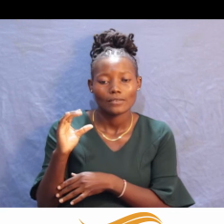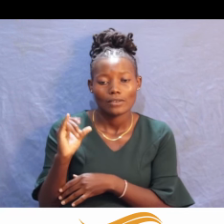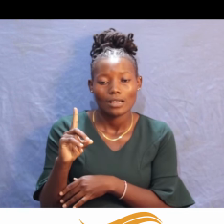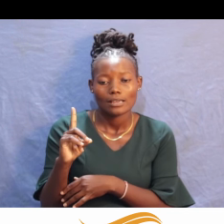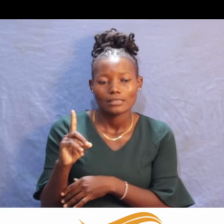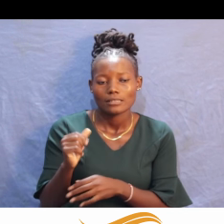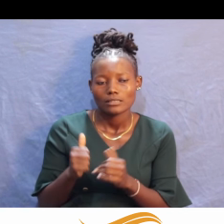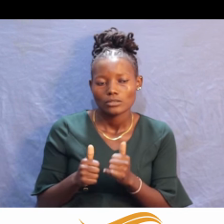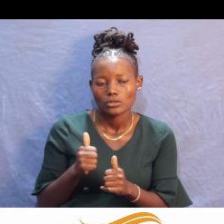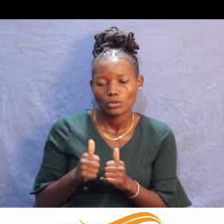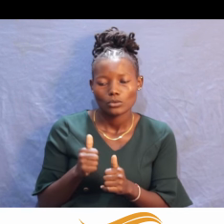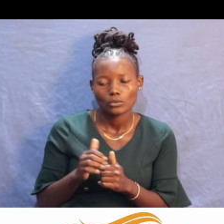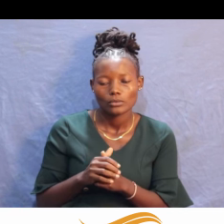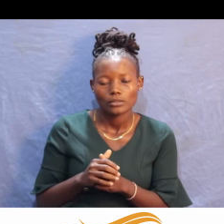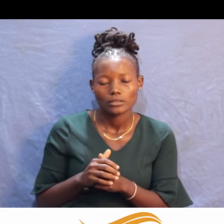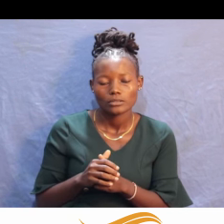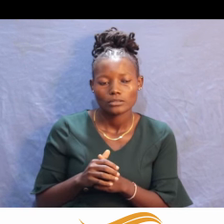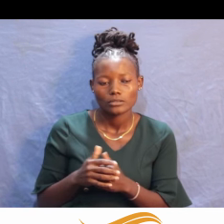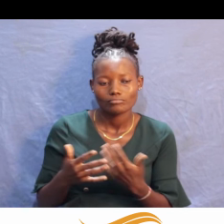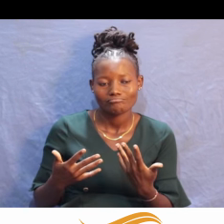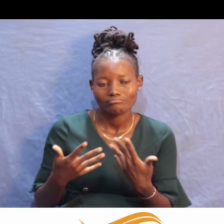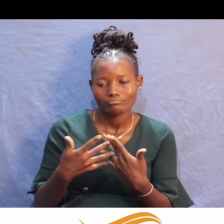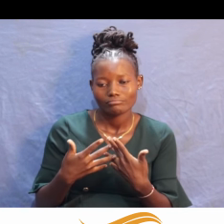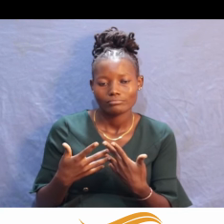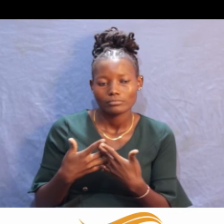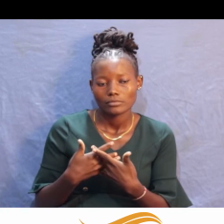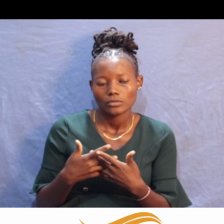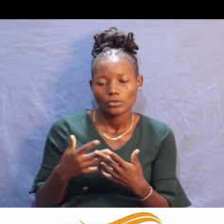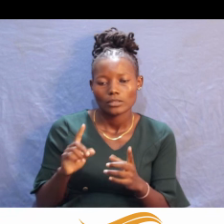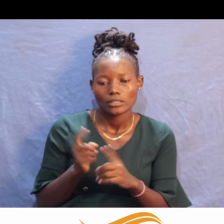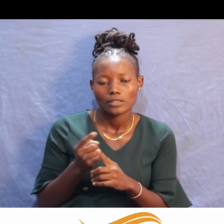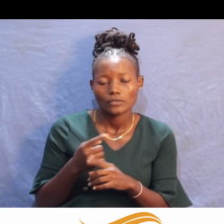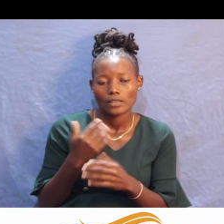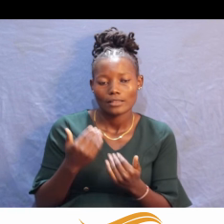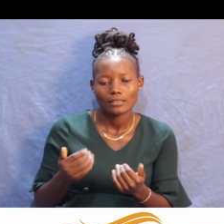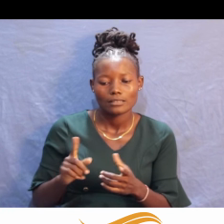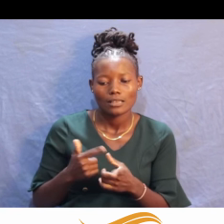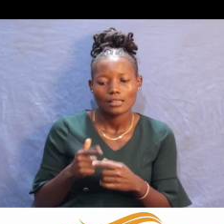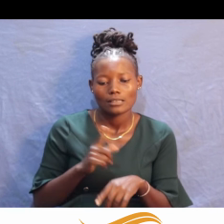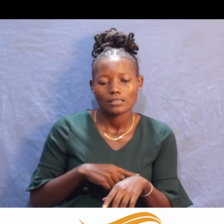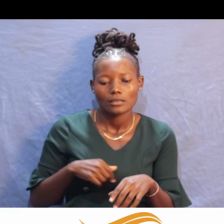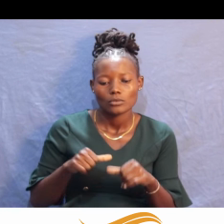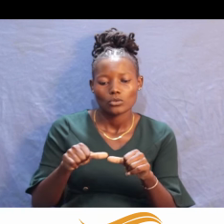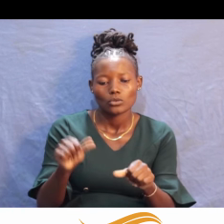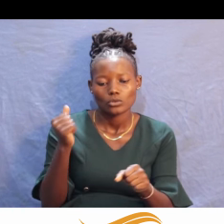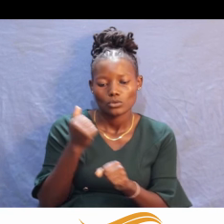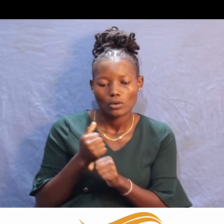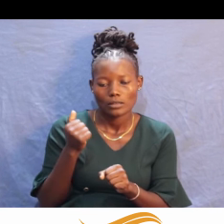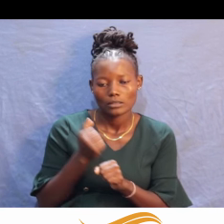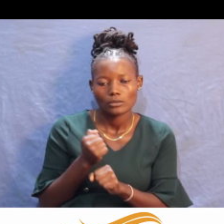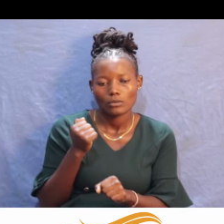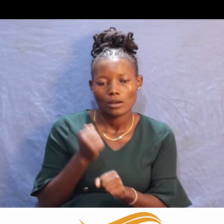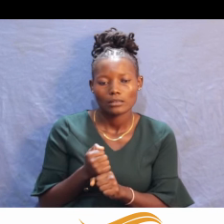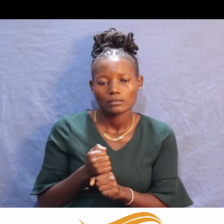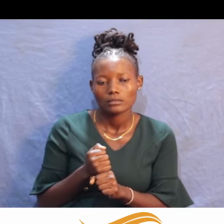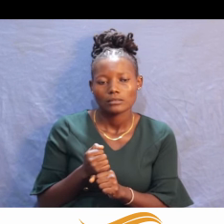that interferes with muscle function. And then if you keep working your athlete all the way to their